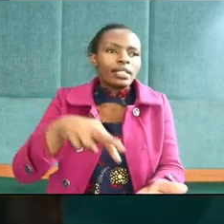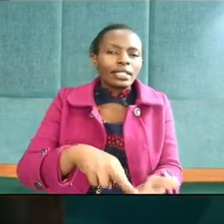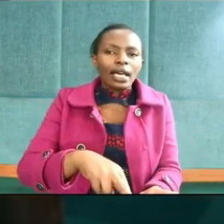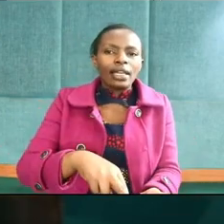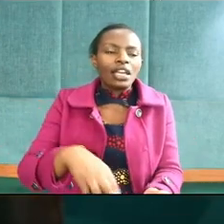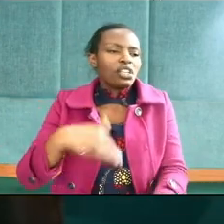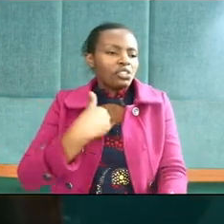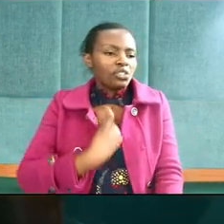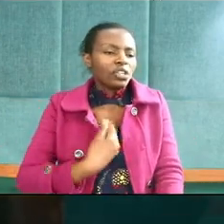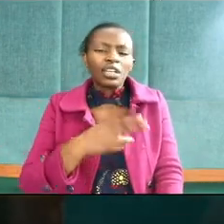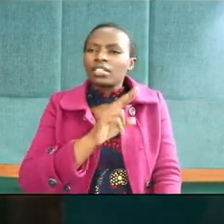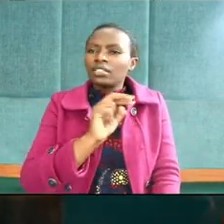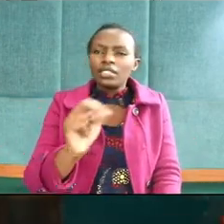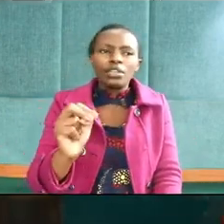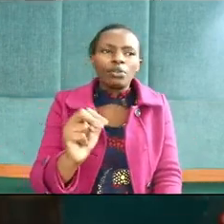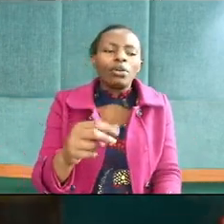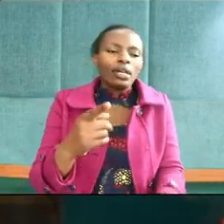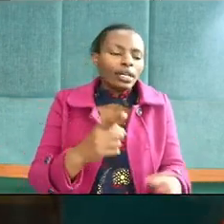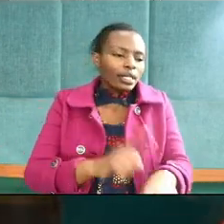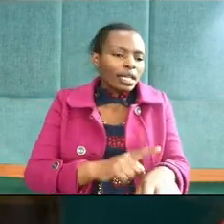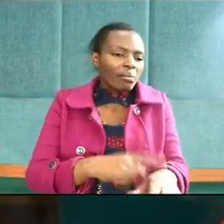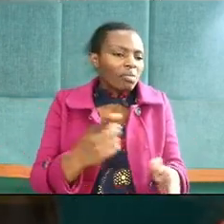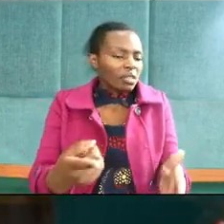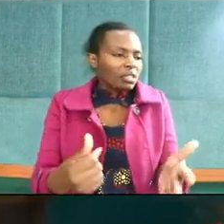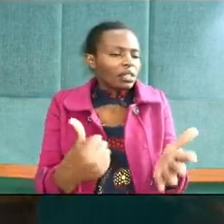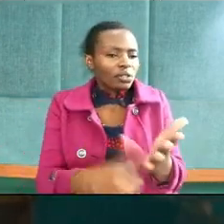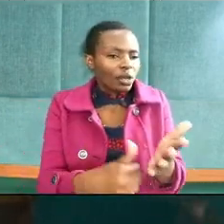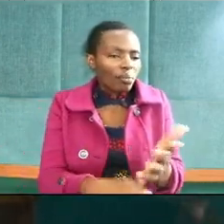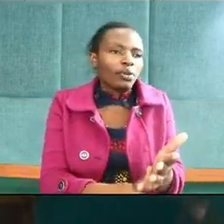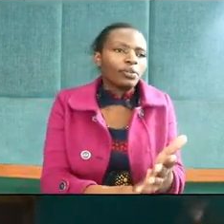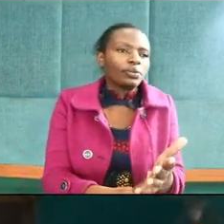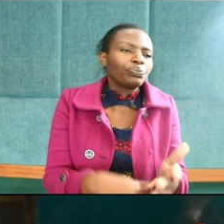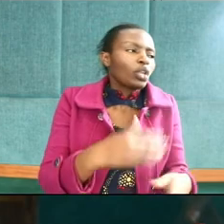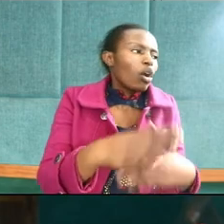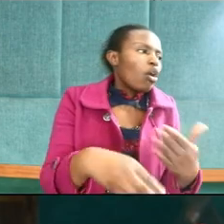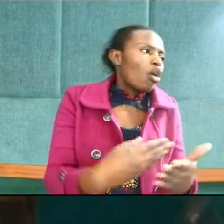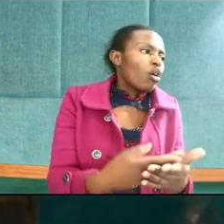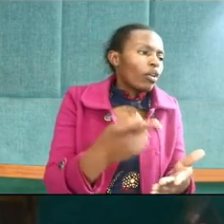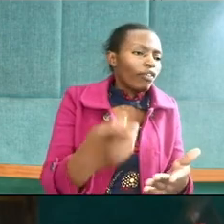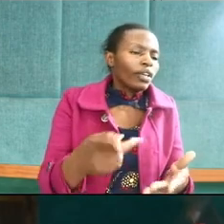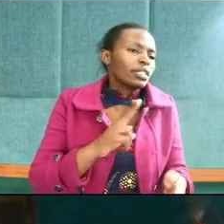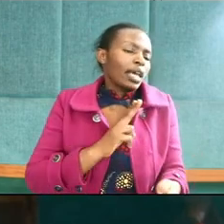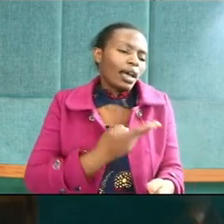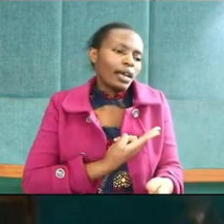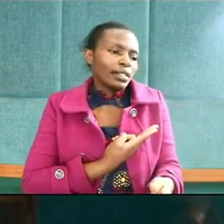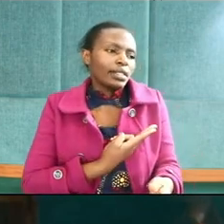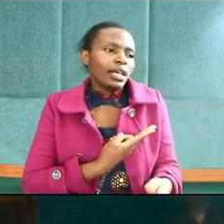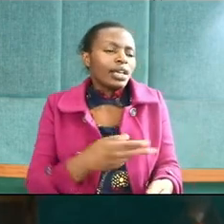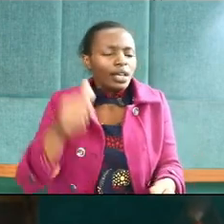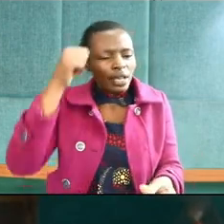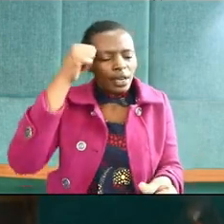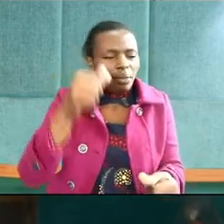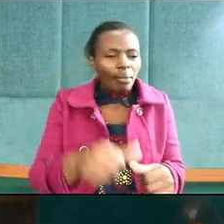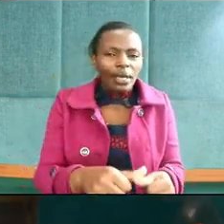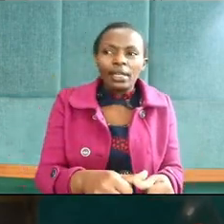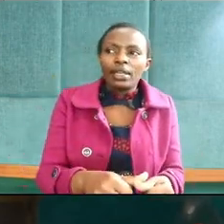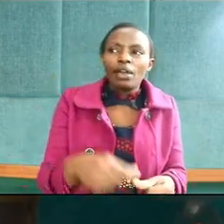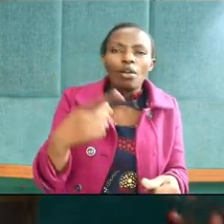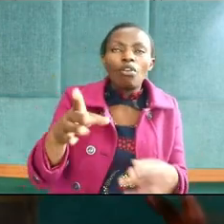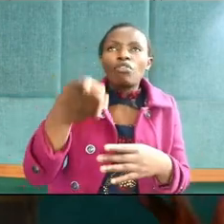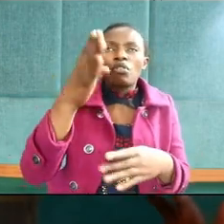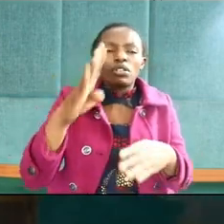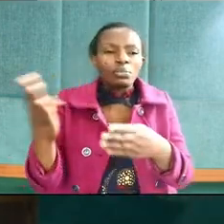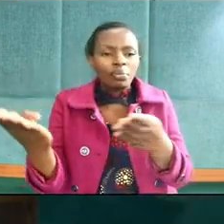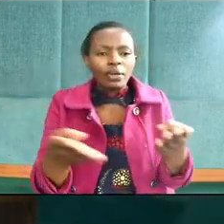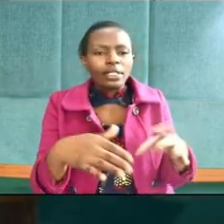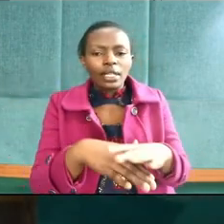trials and temptations of this time. I want you to be reminded, women and wives present in this place,